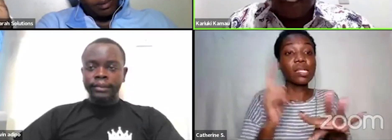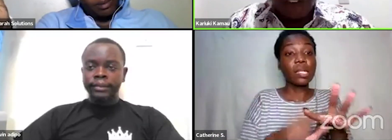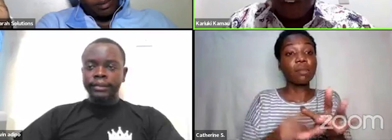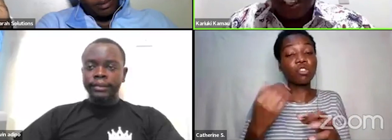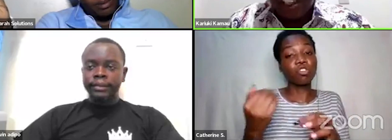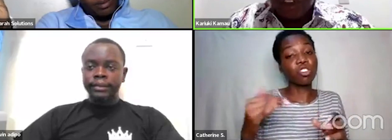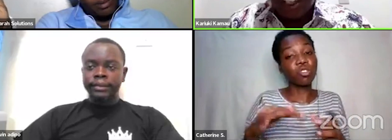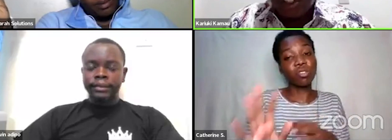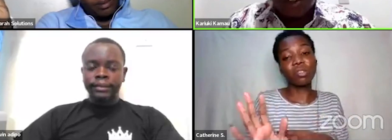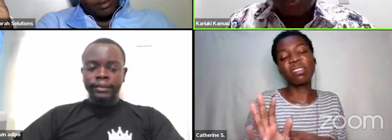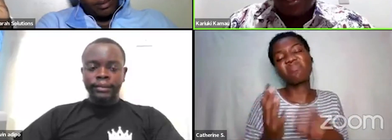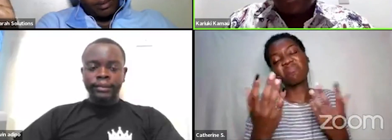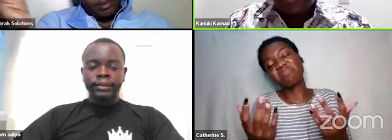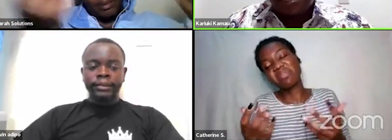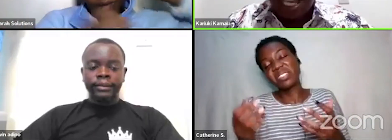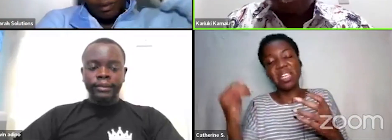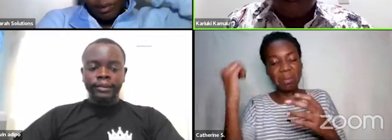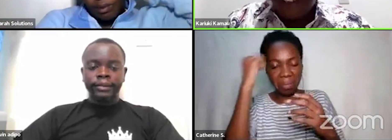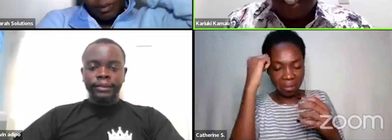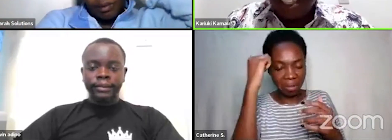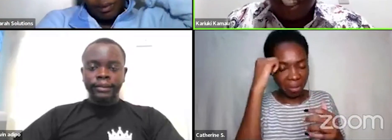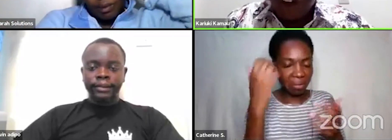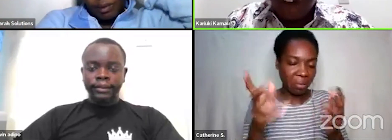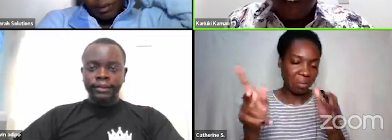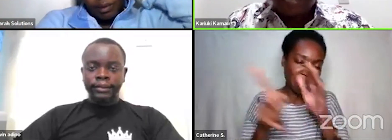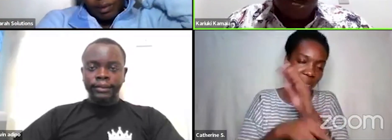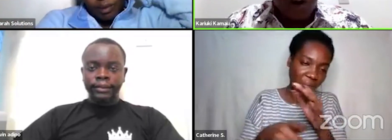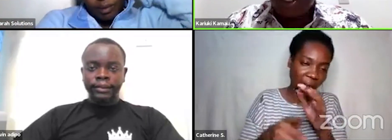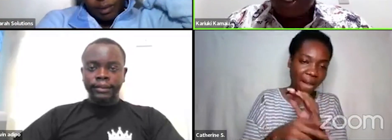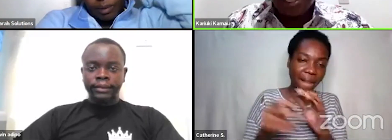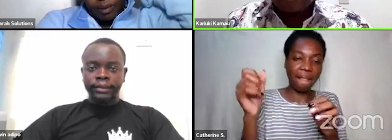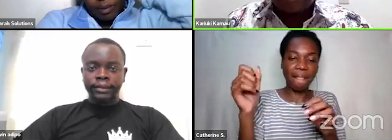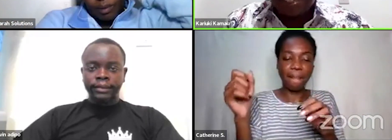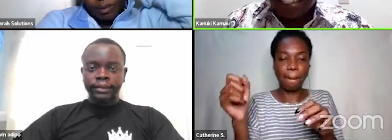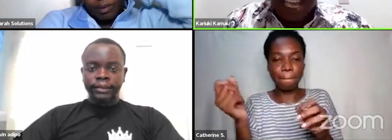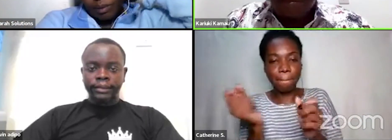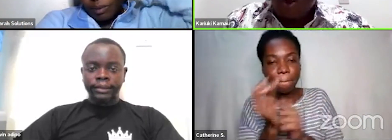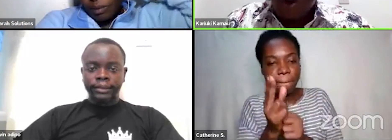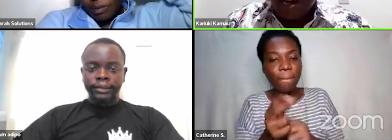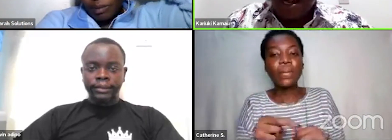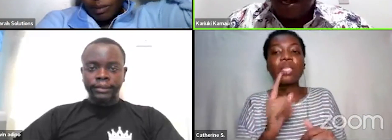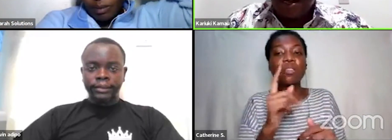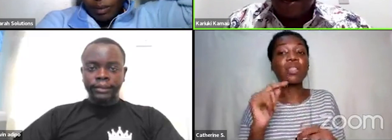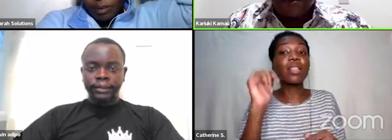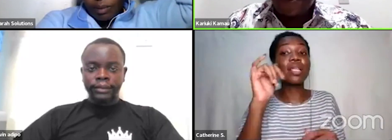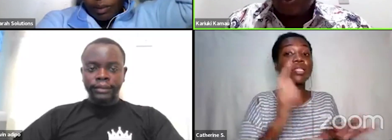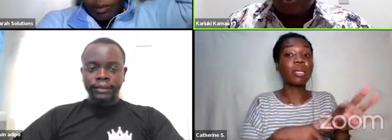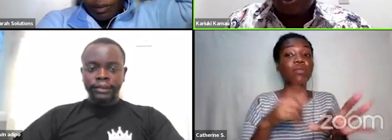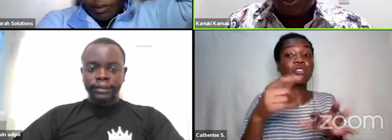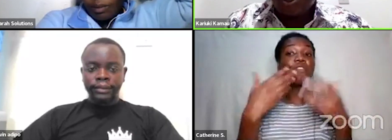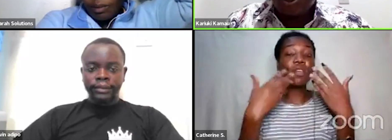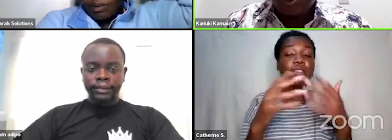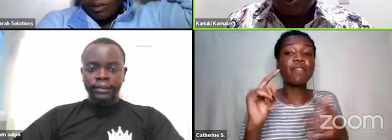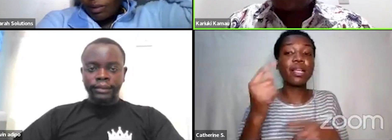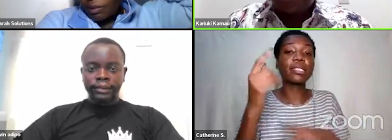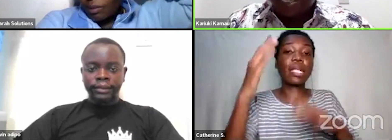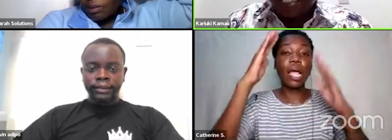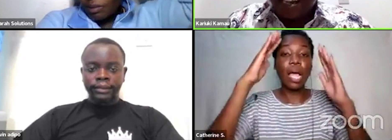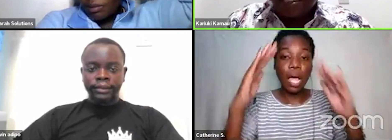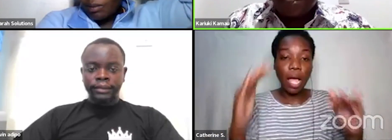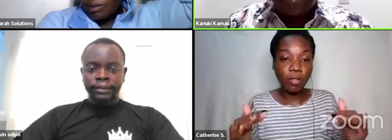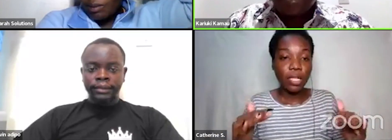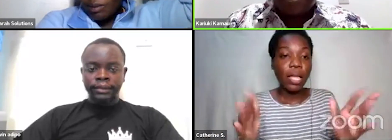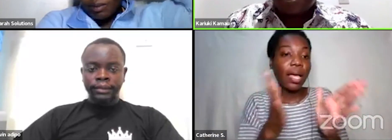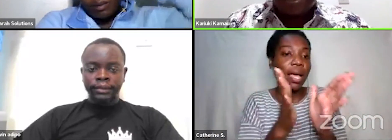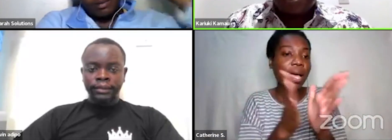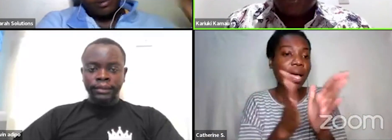tertiary level in education. This is the time you are finishing your first house. This is the time you are, there are